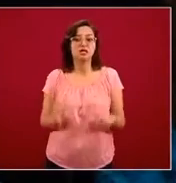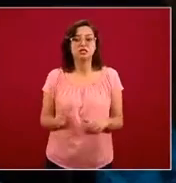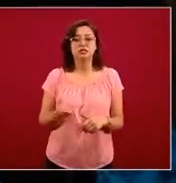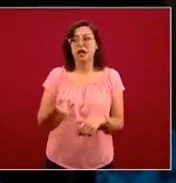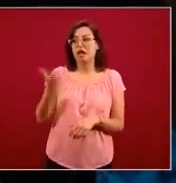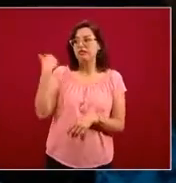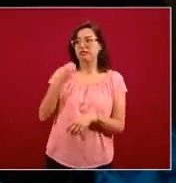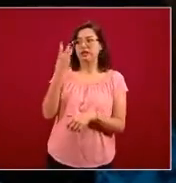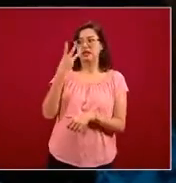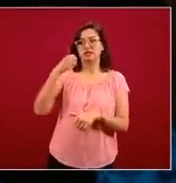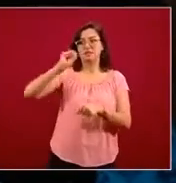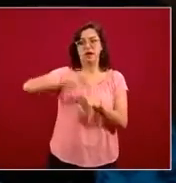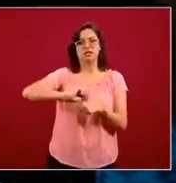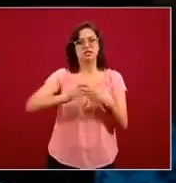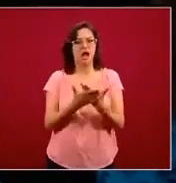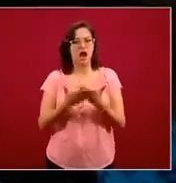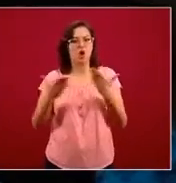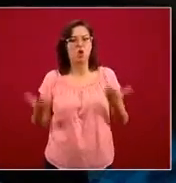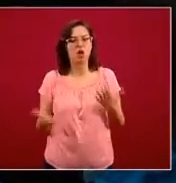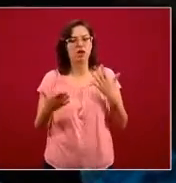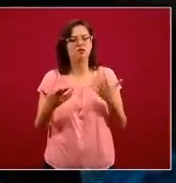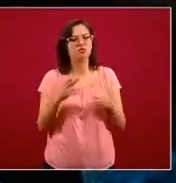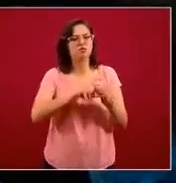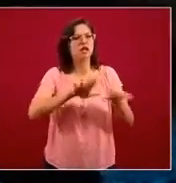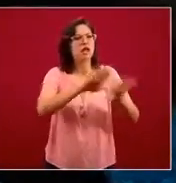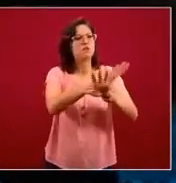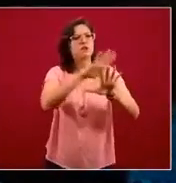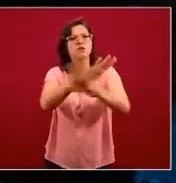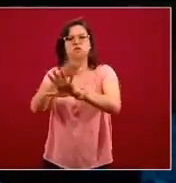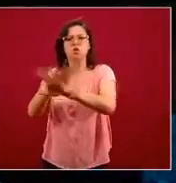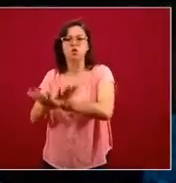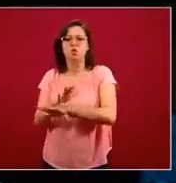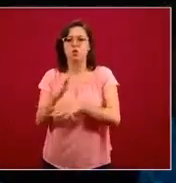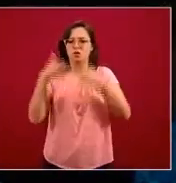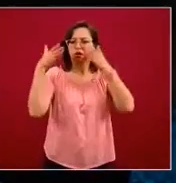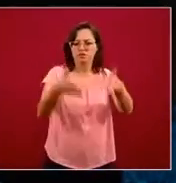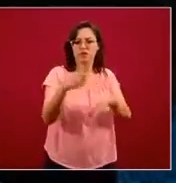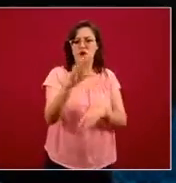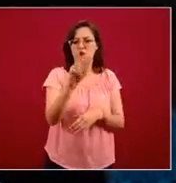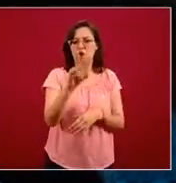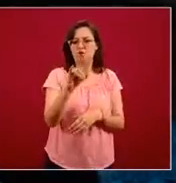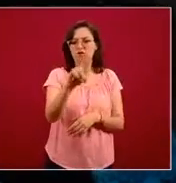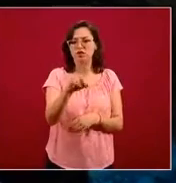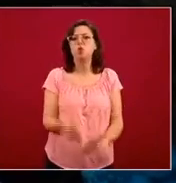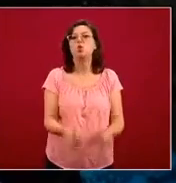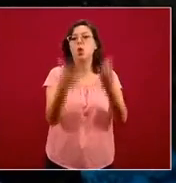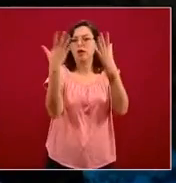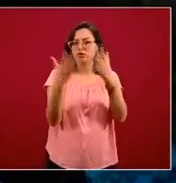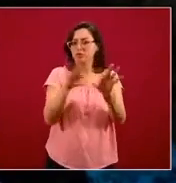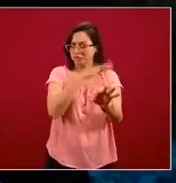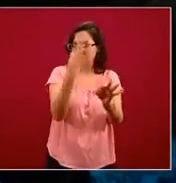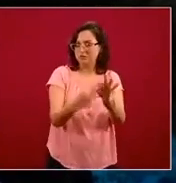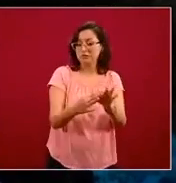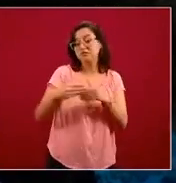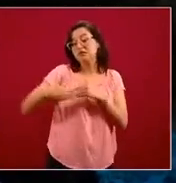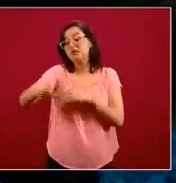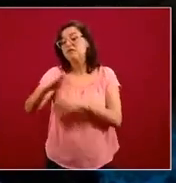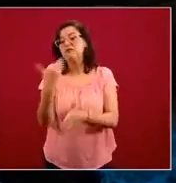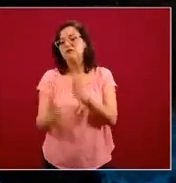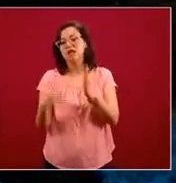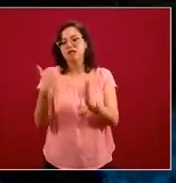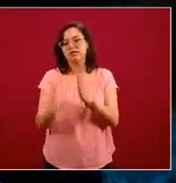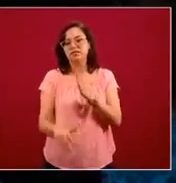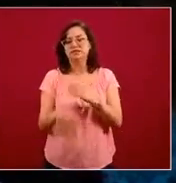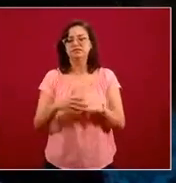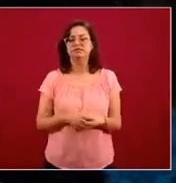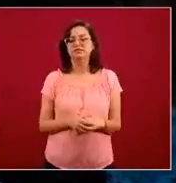ago. So today, how many hospitals have been retrofitted? How many are left? How many do you still